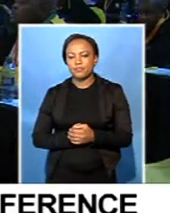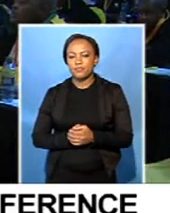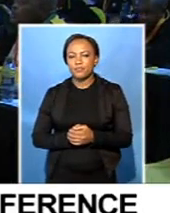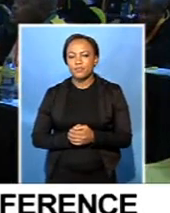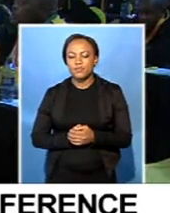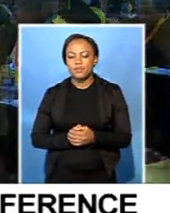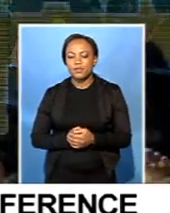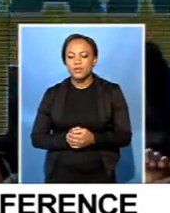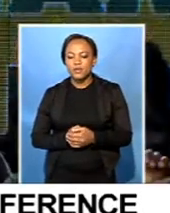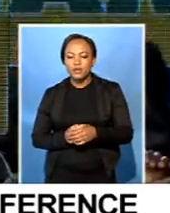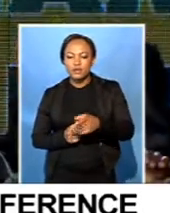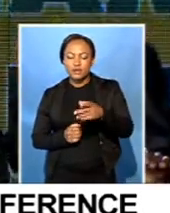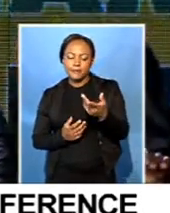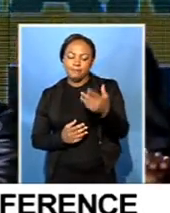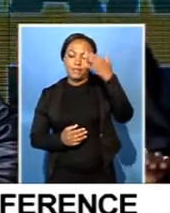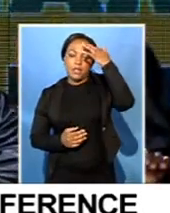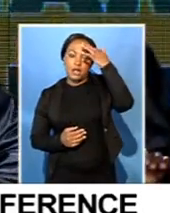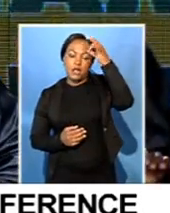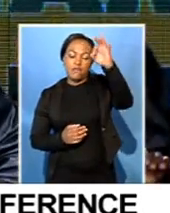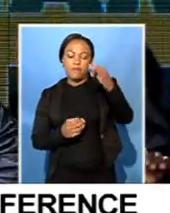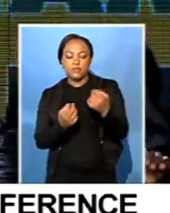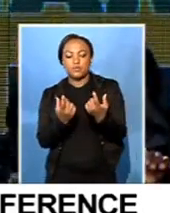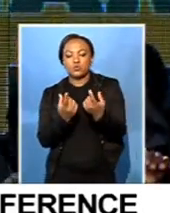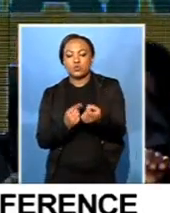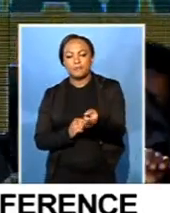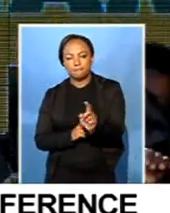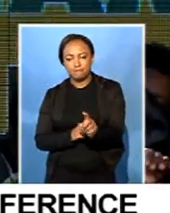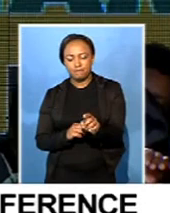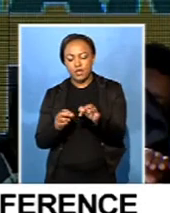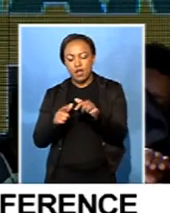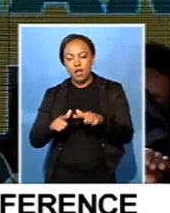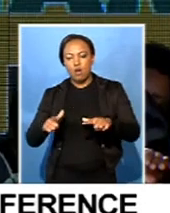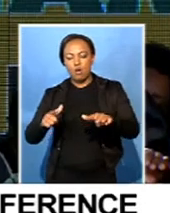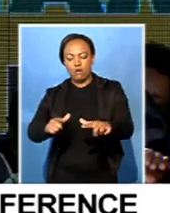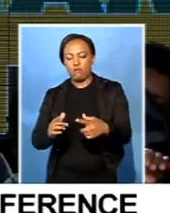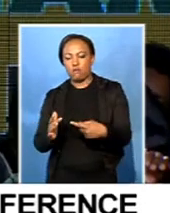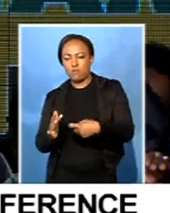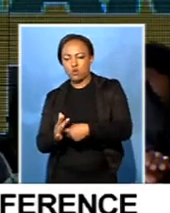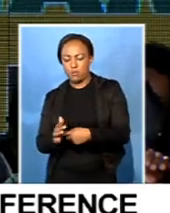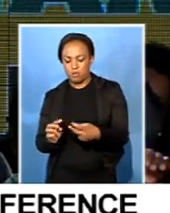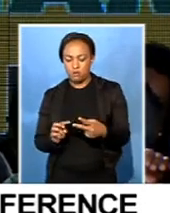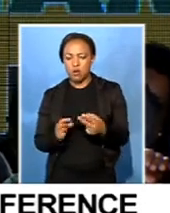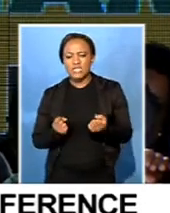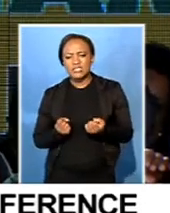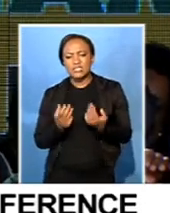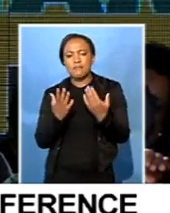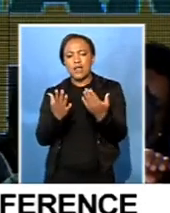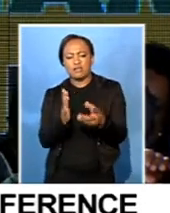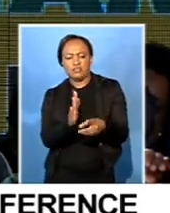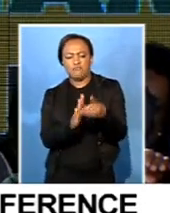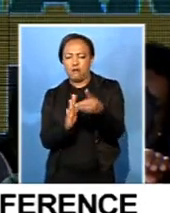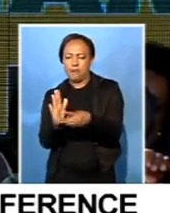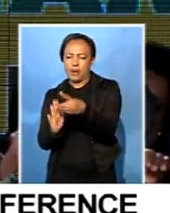Government must drive local procurement and supplier development and ensure